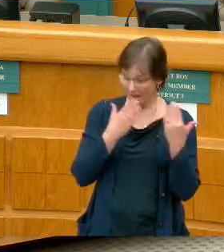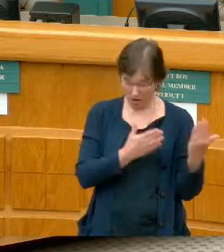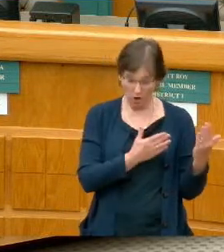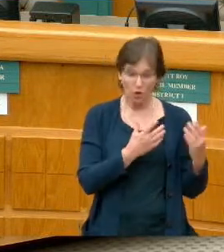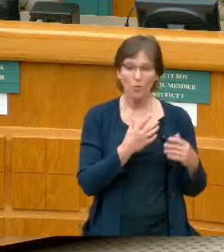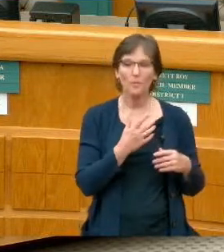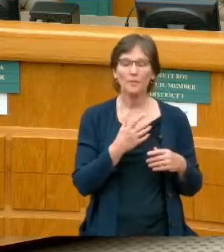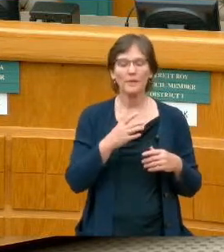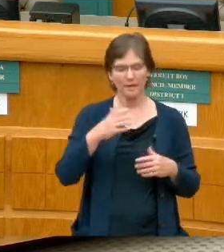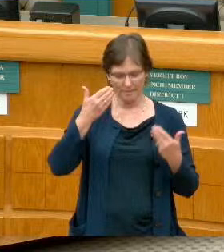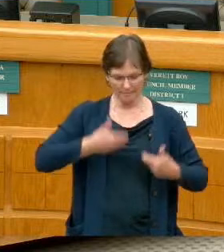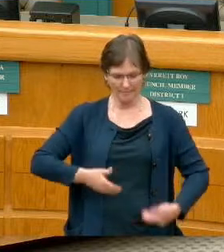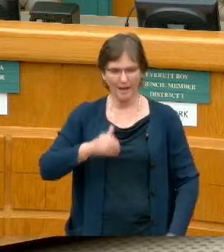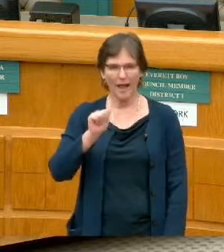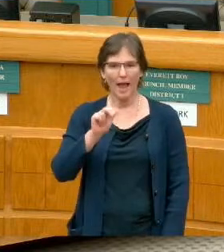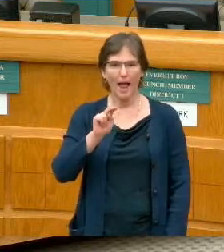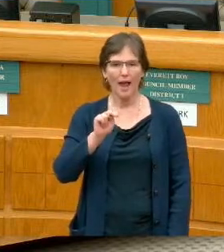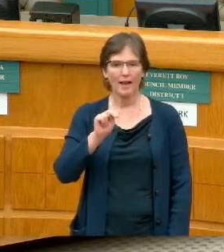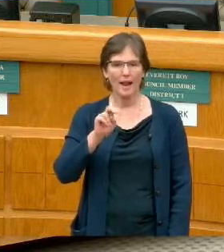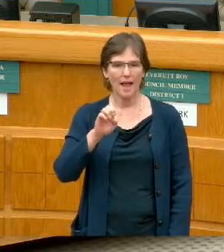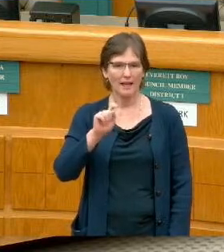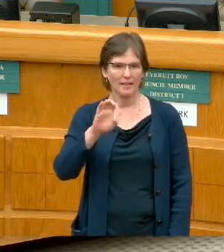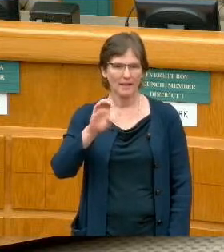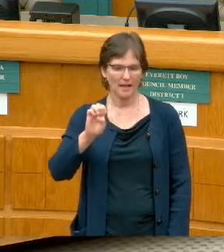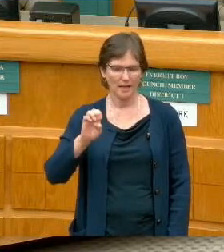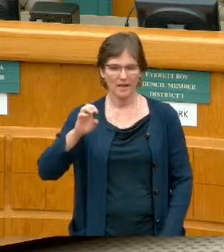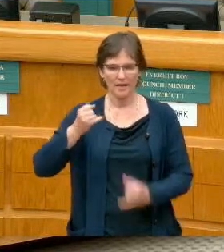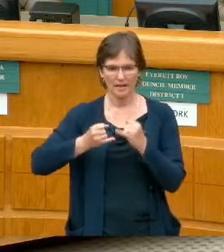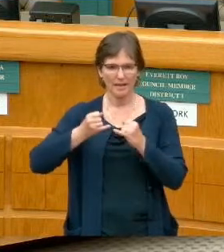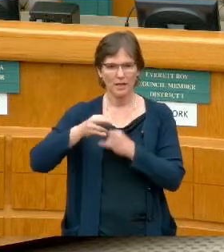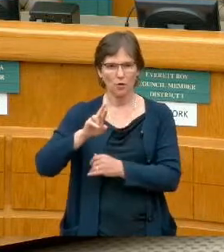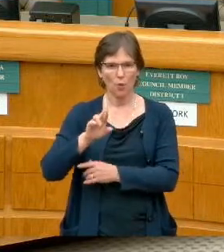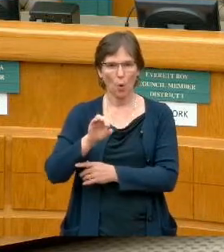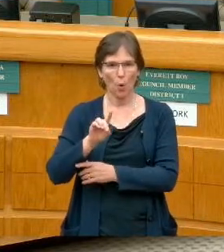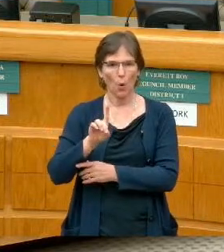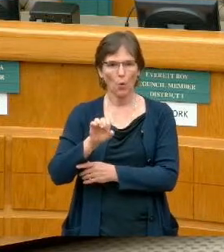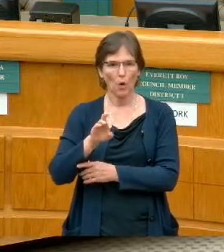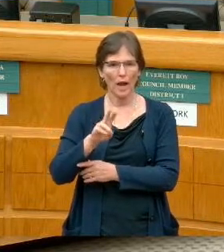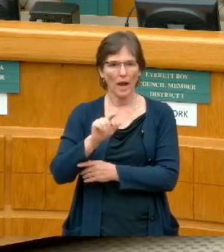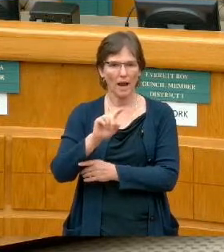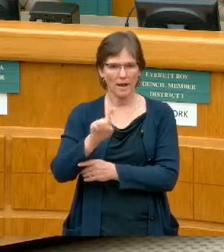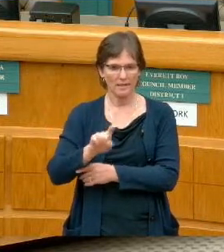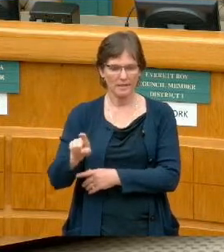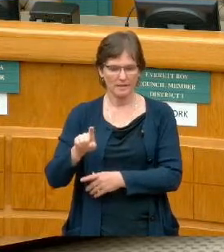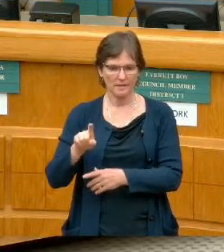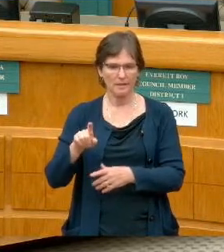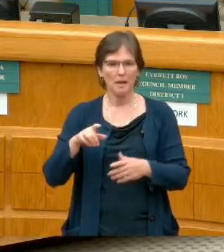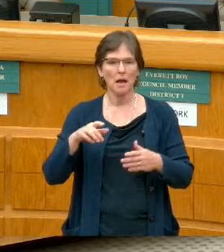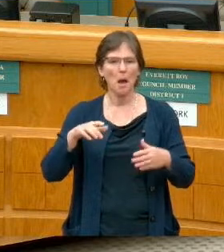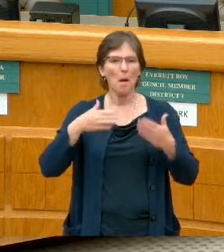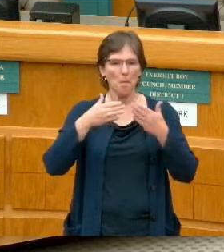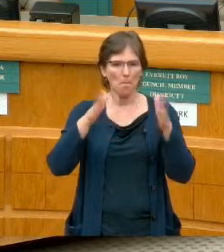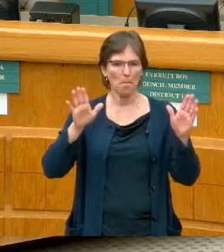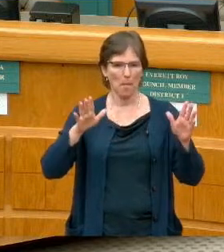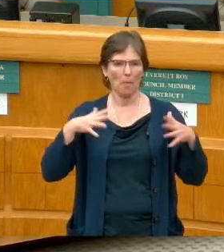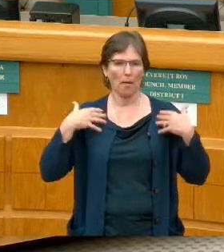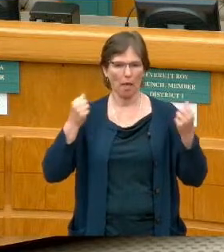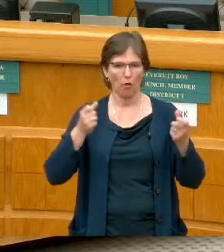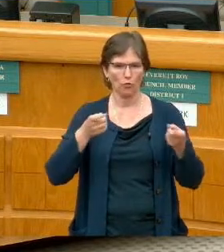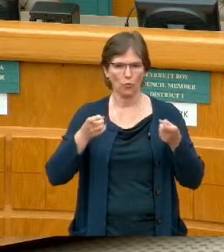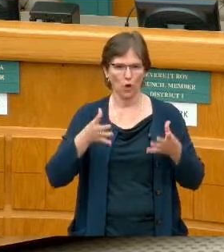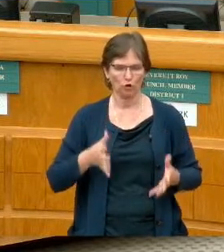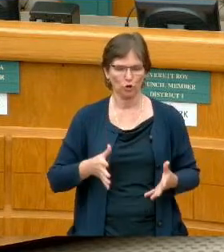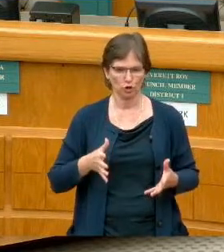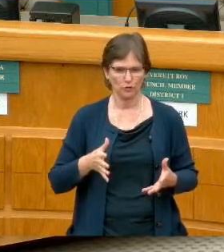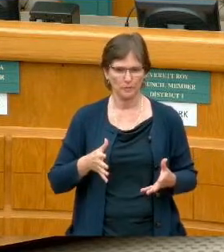Annette Rodriguez, Public Health Director. So I am going to give the COVID-19 numbers today, and I'm going to start with our